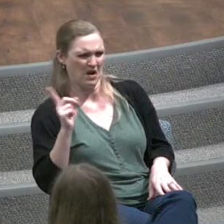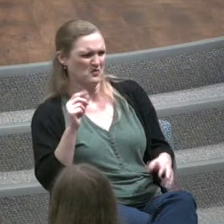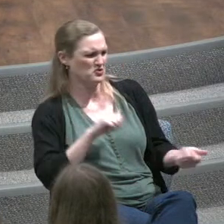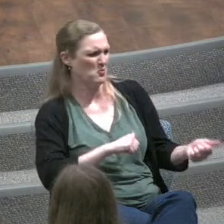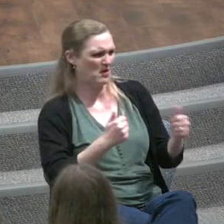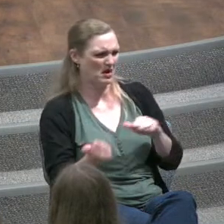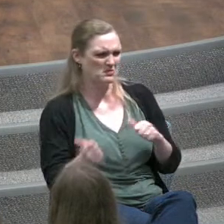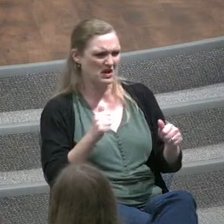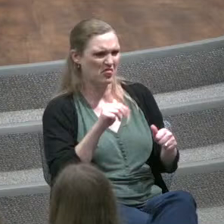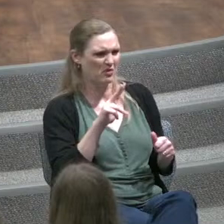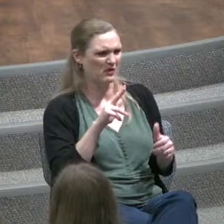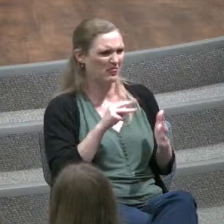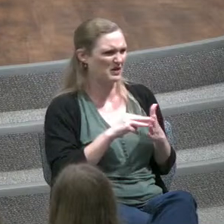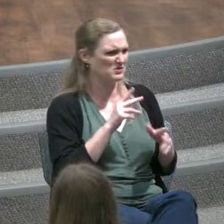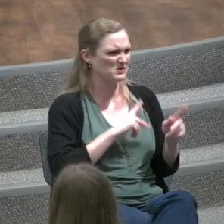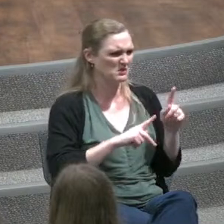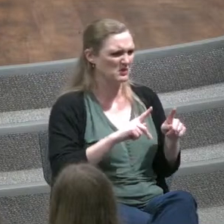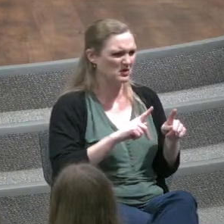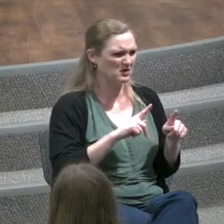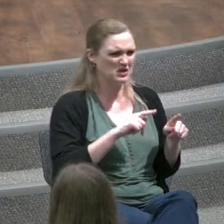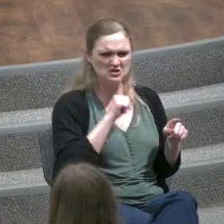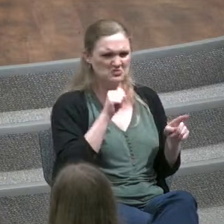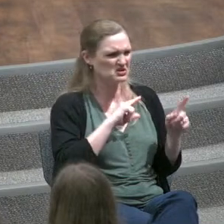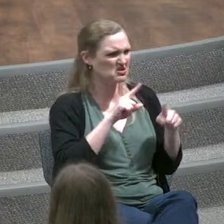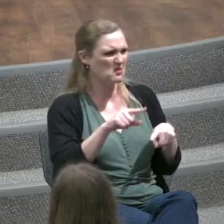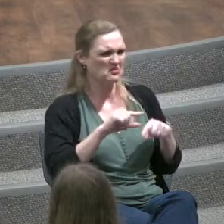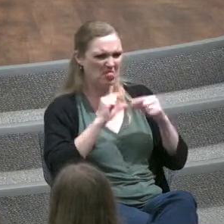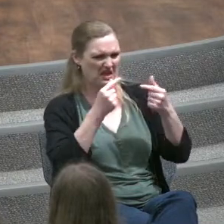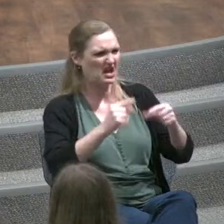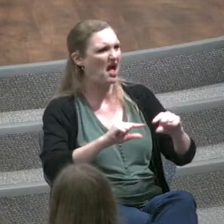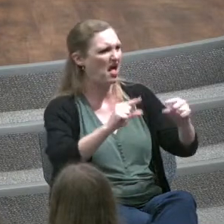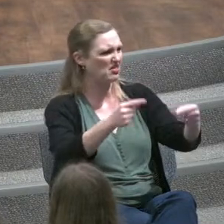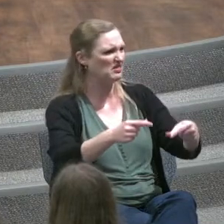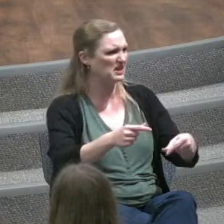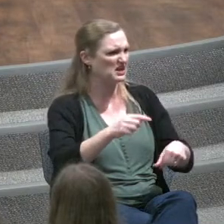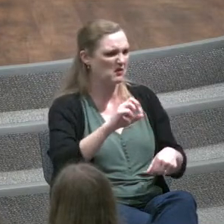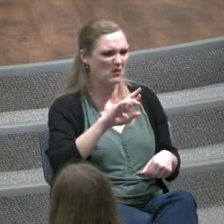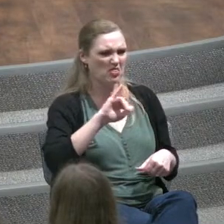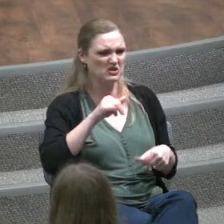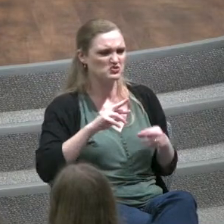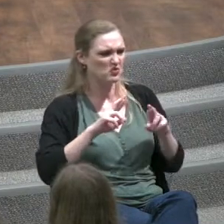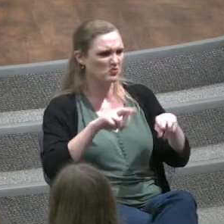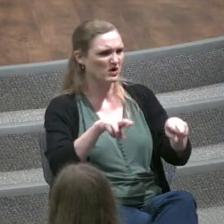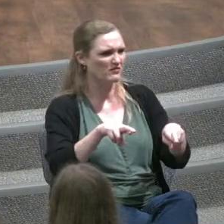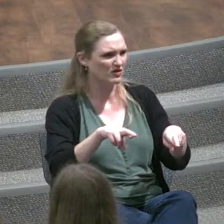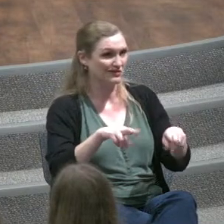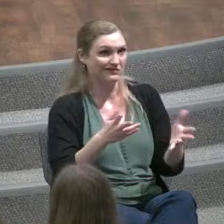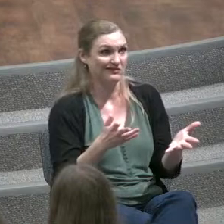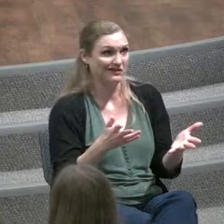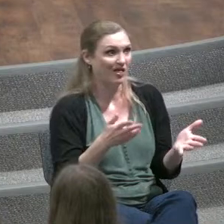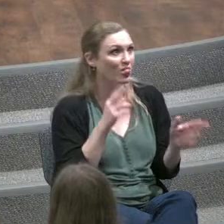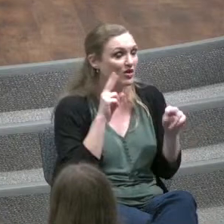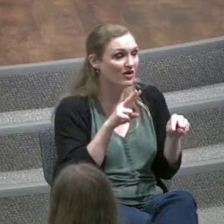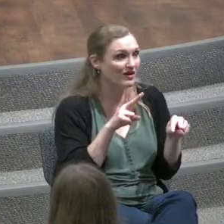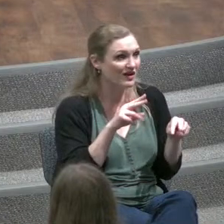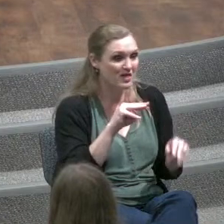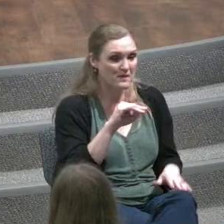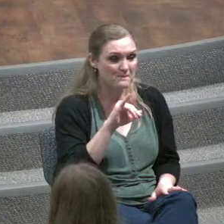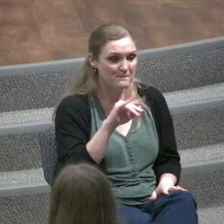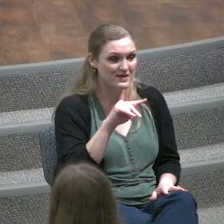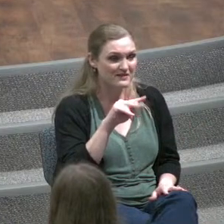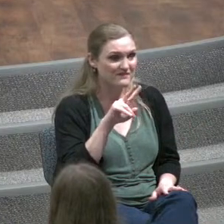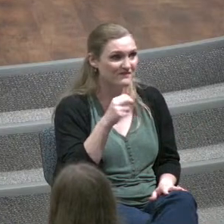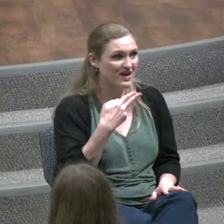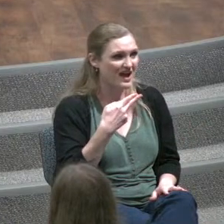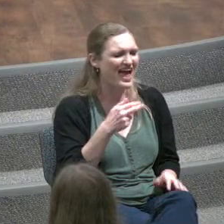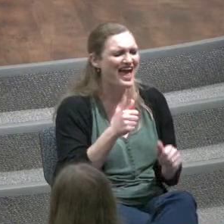they have gone? They wouldn't have gone up to the Sea of Galilee or to the Jordan River, Well, again, there's mikveh